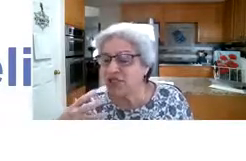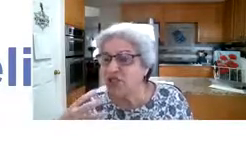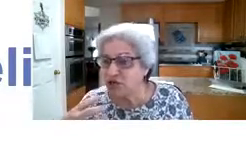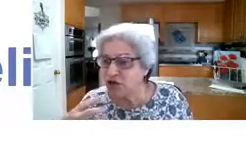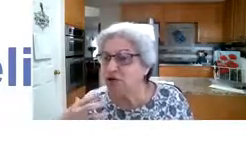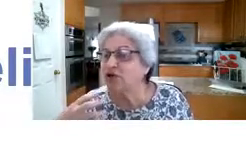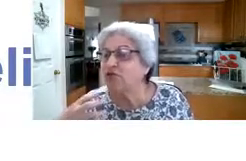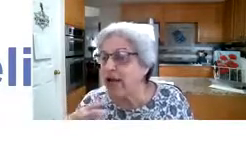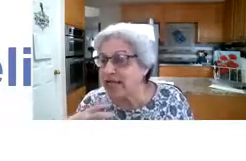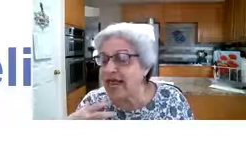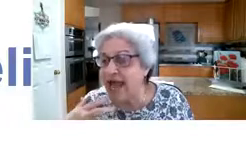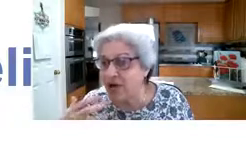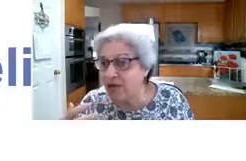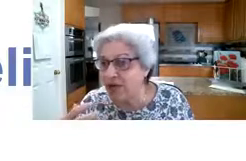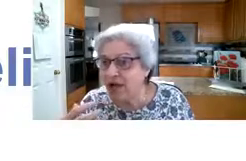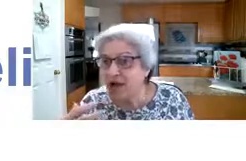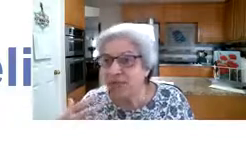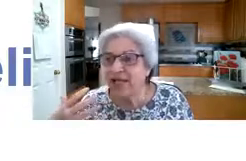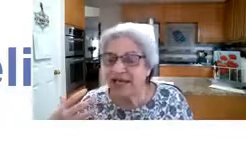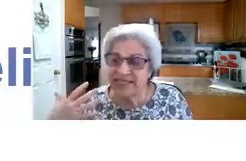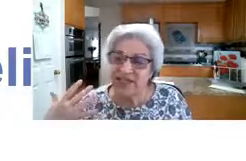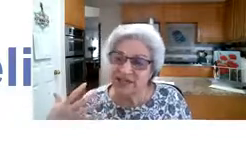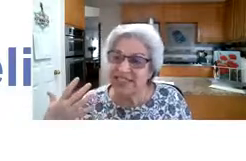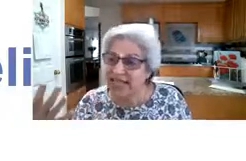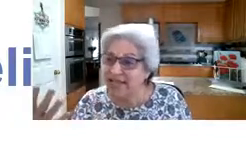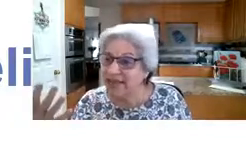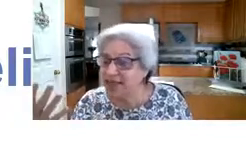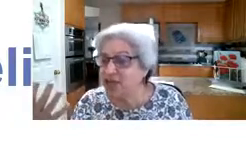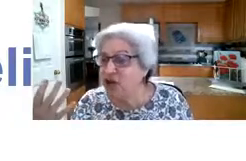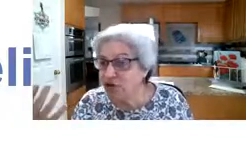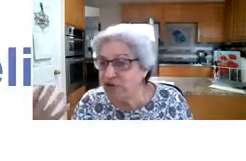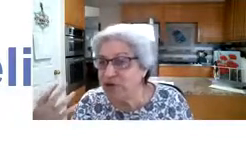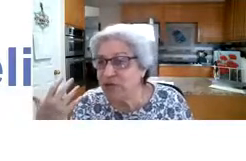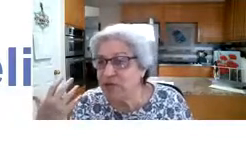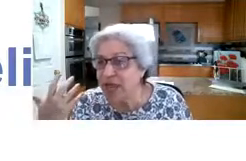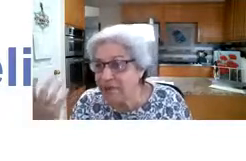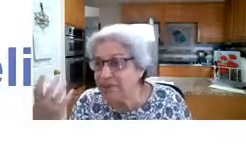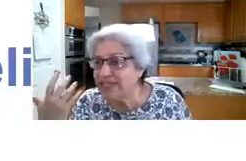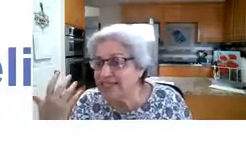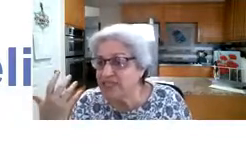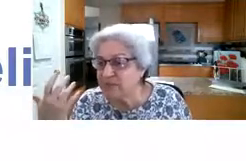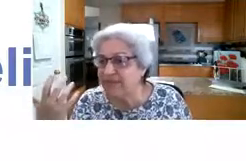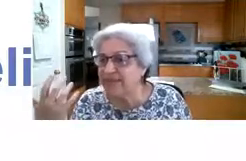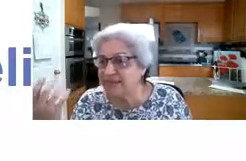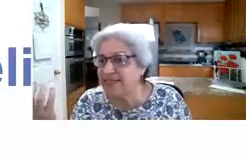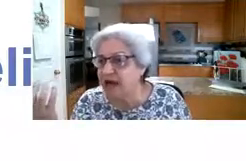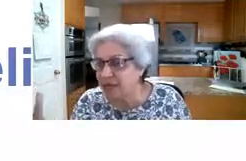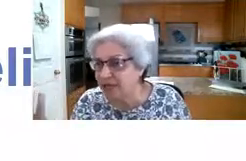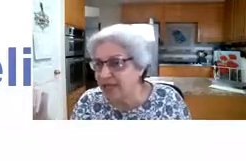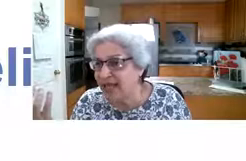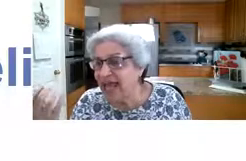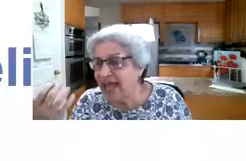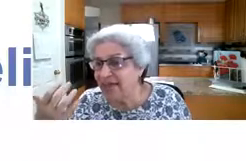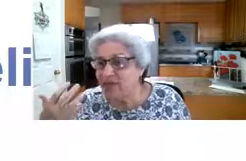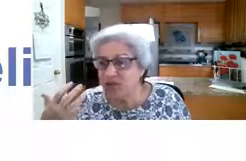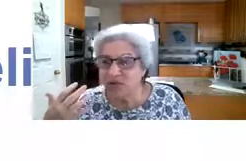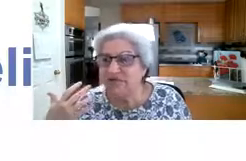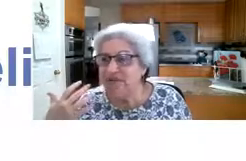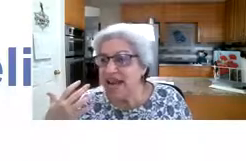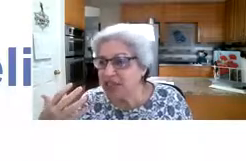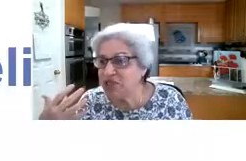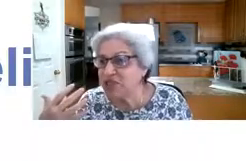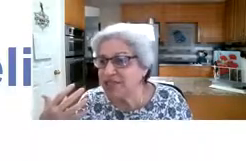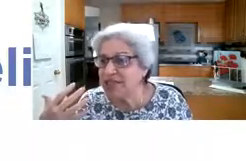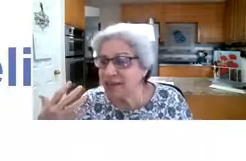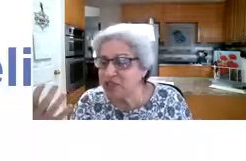greatest concern right now, because they're seeing that in COVID, we were able to speed things up. And the sort